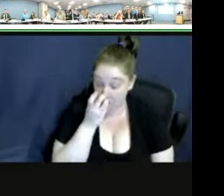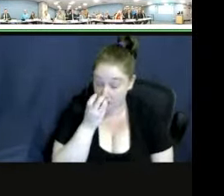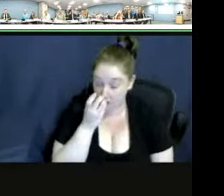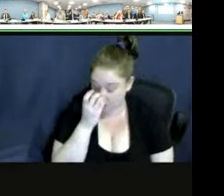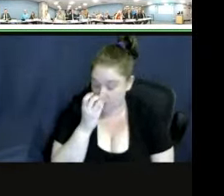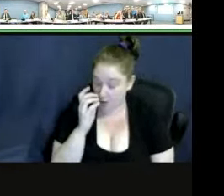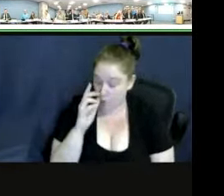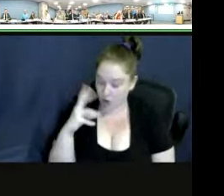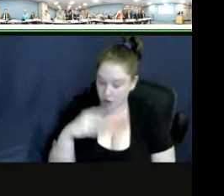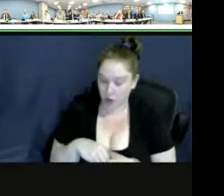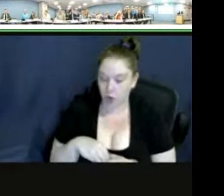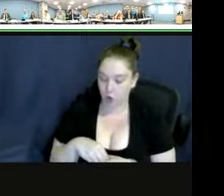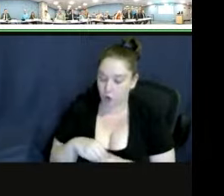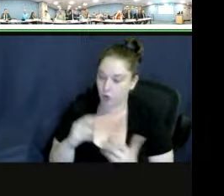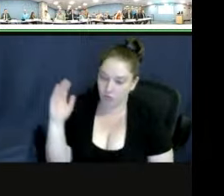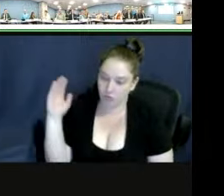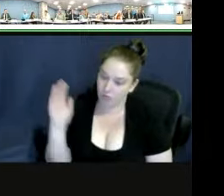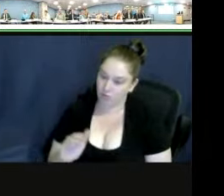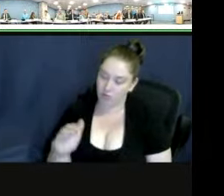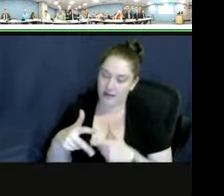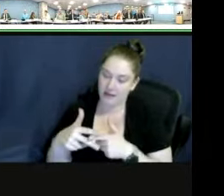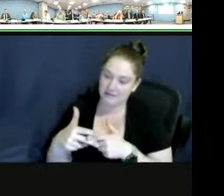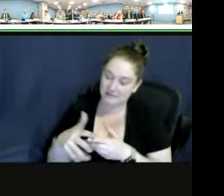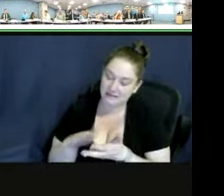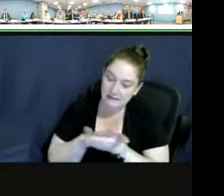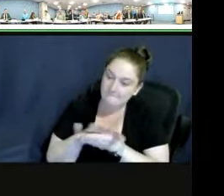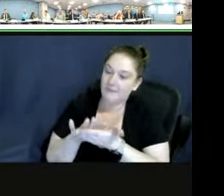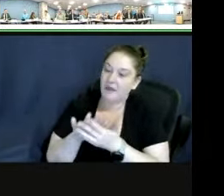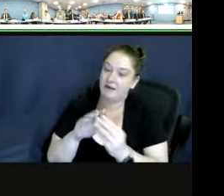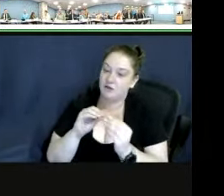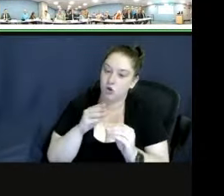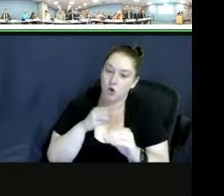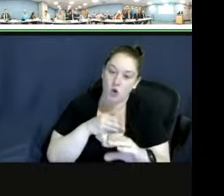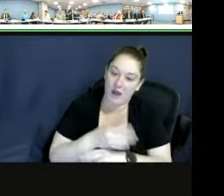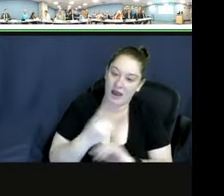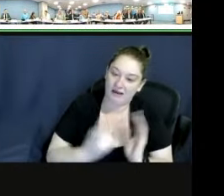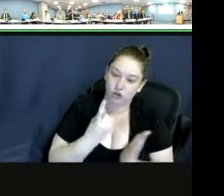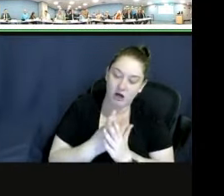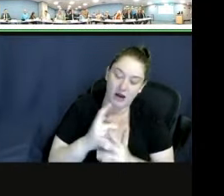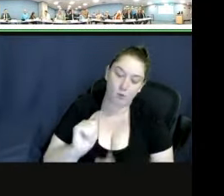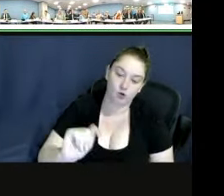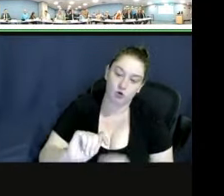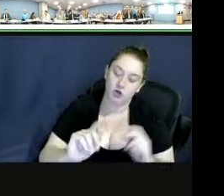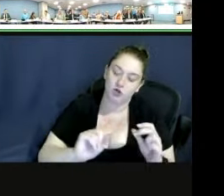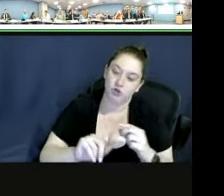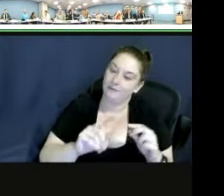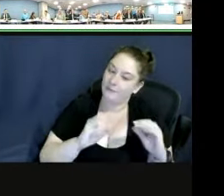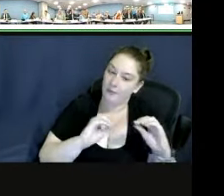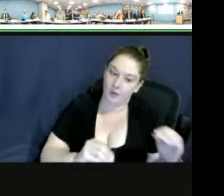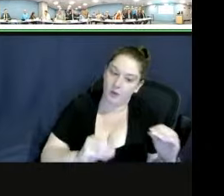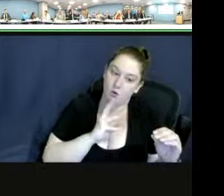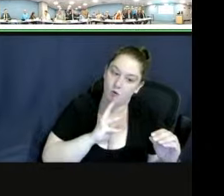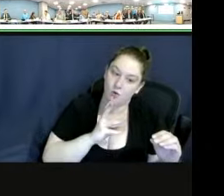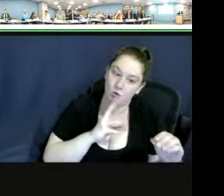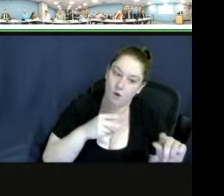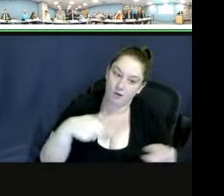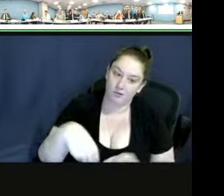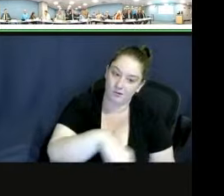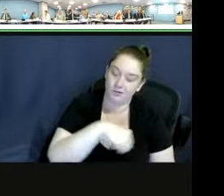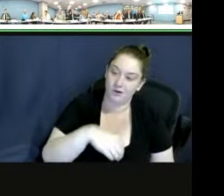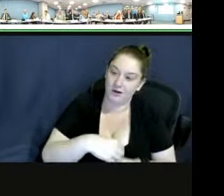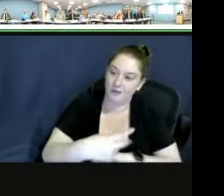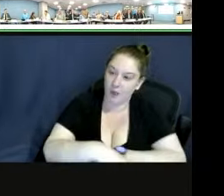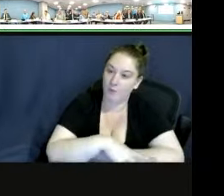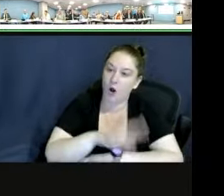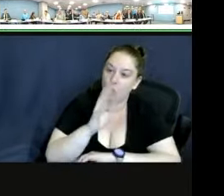know, much less maintenance, no after-hour restrooms, likely not watering at neighborhood parks, so they would go brown